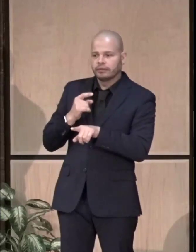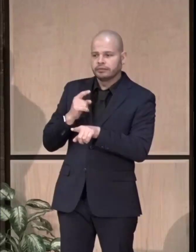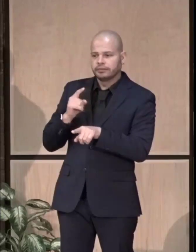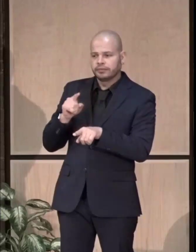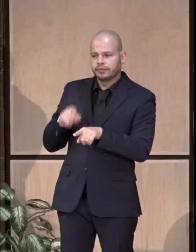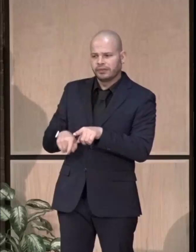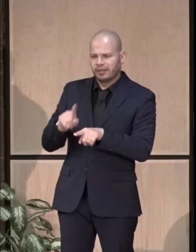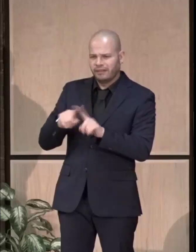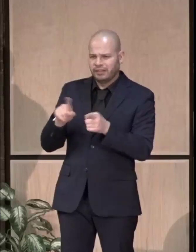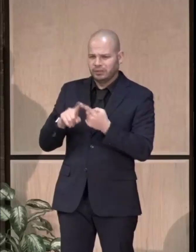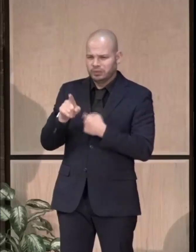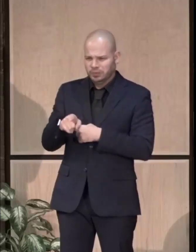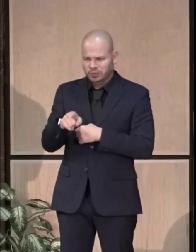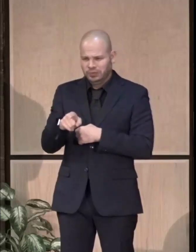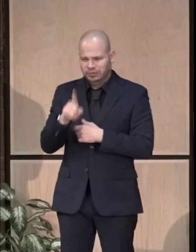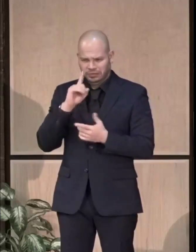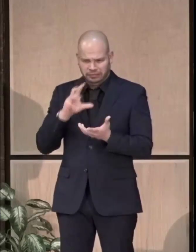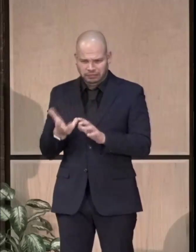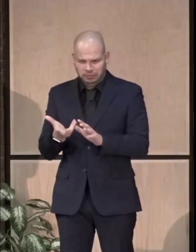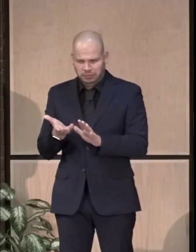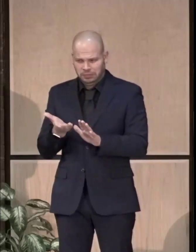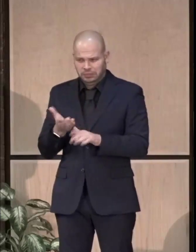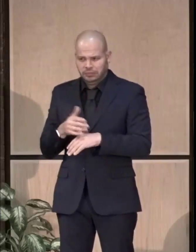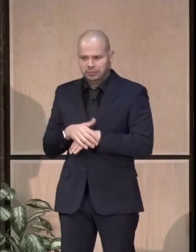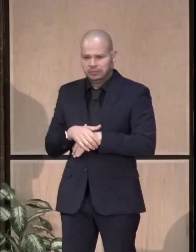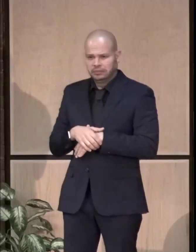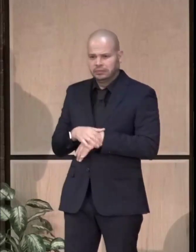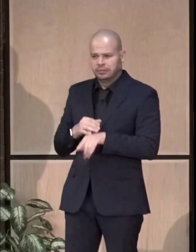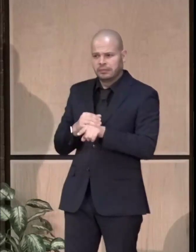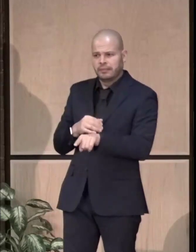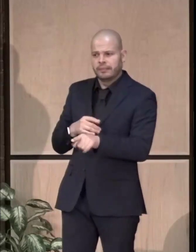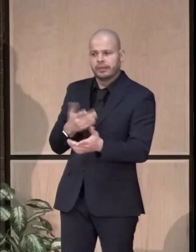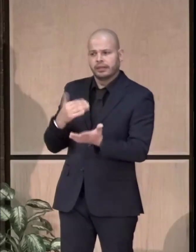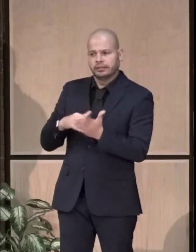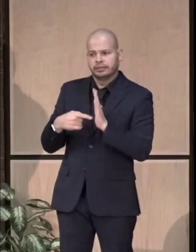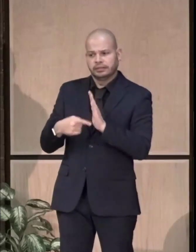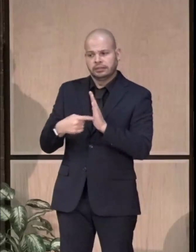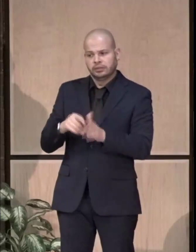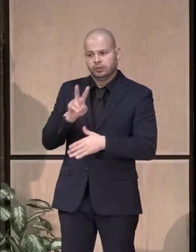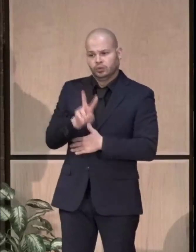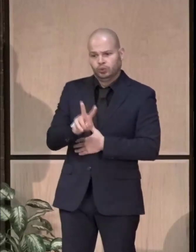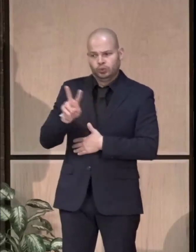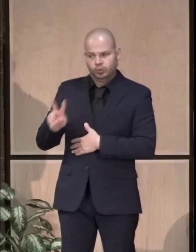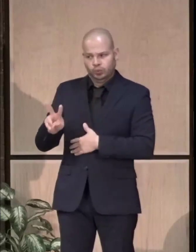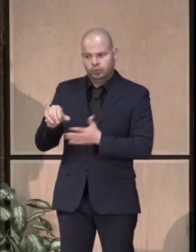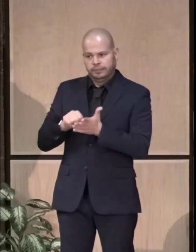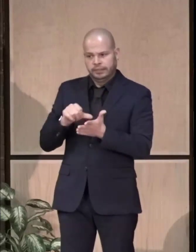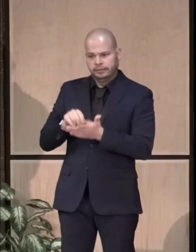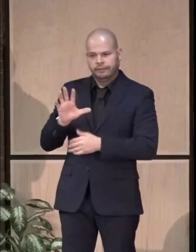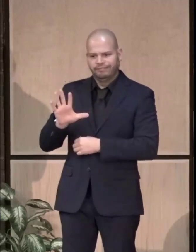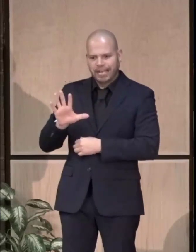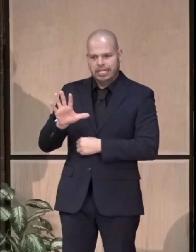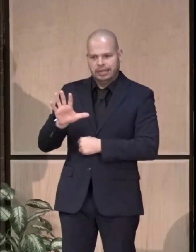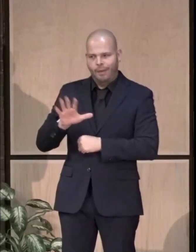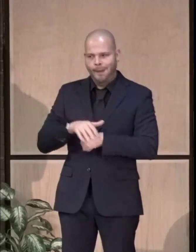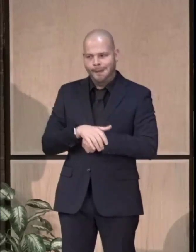Say that again? The one on Exhibit 22, page 5, is a